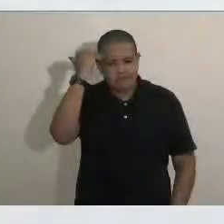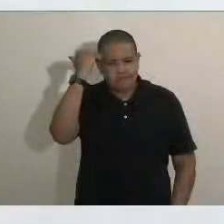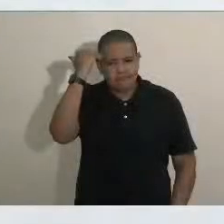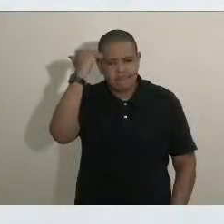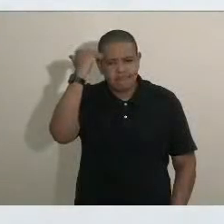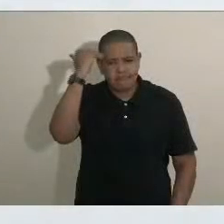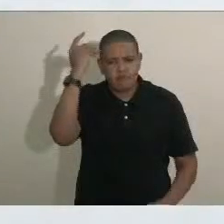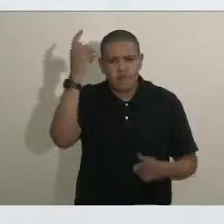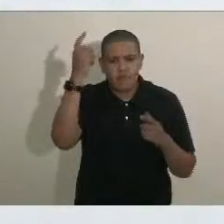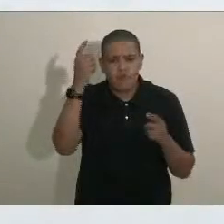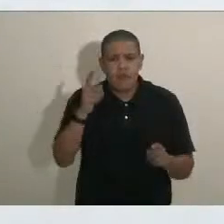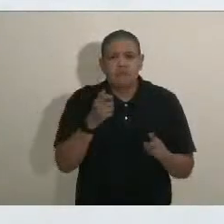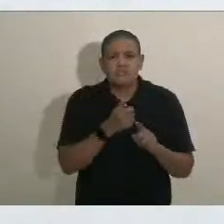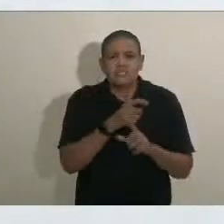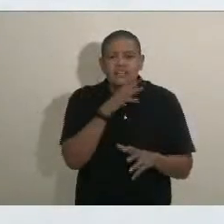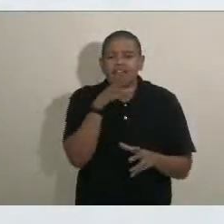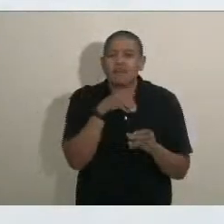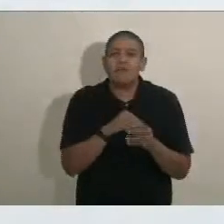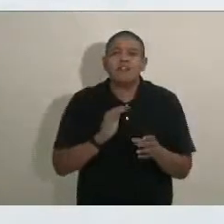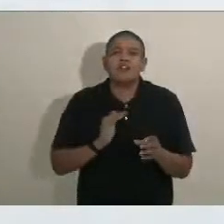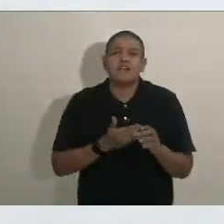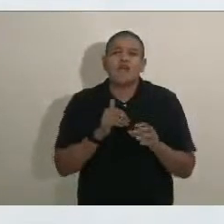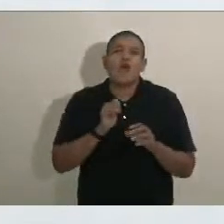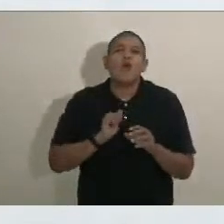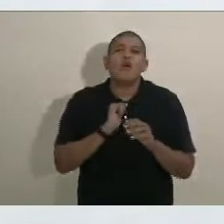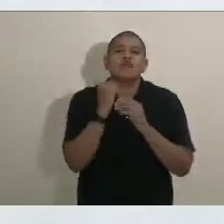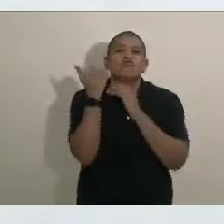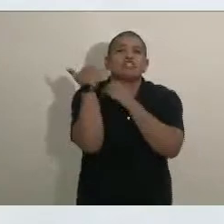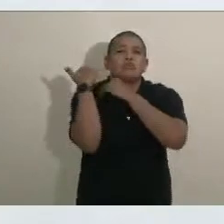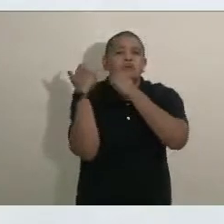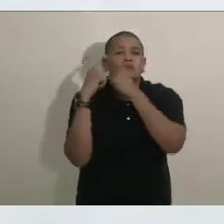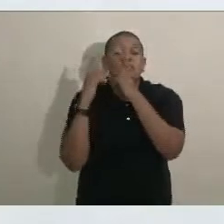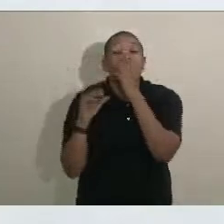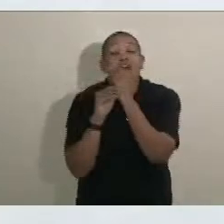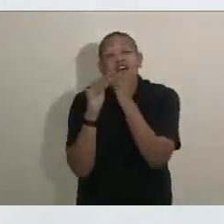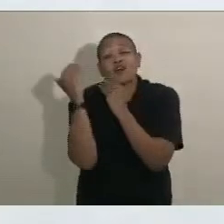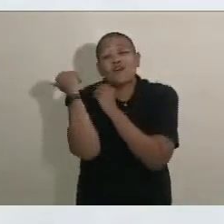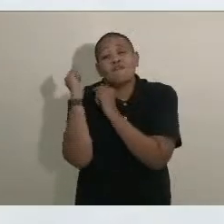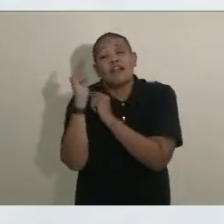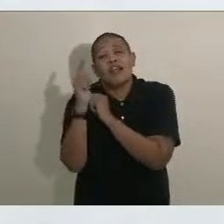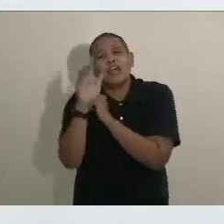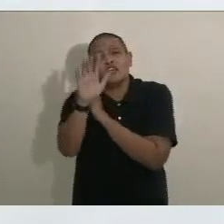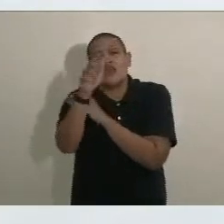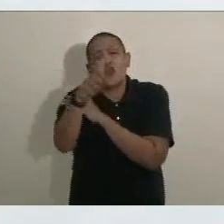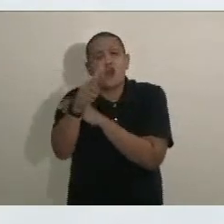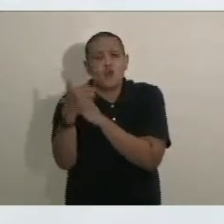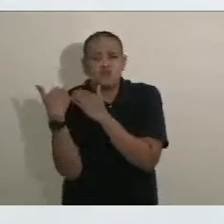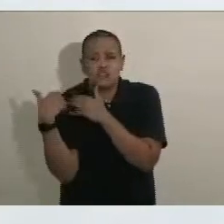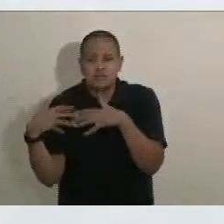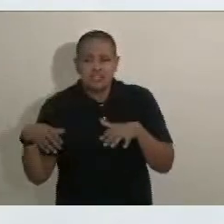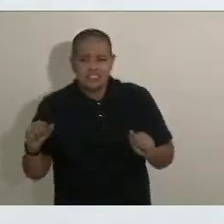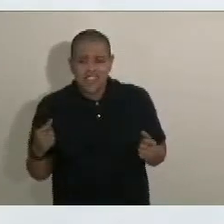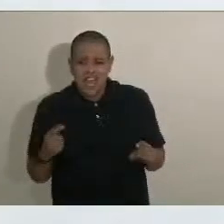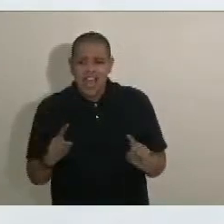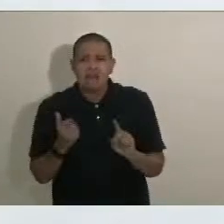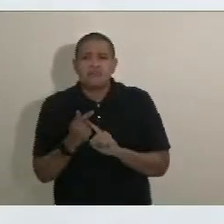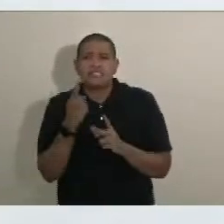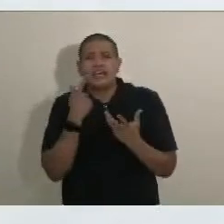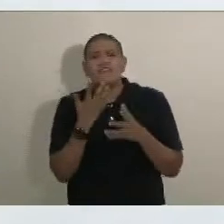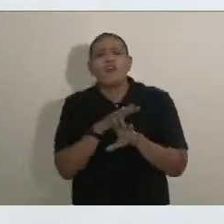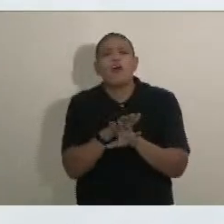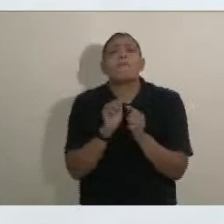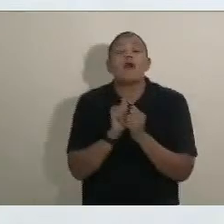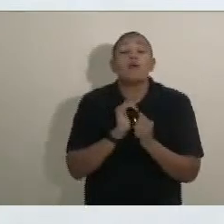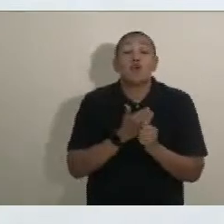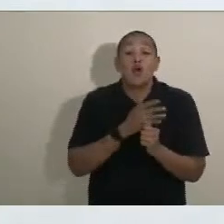as to what is happening as part of our own duty, and then hopefully your own responsibility combined with ours